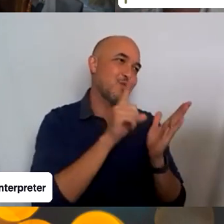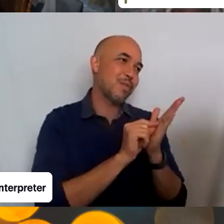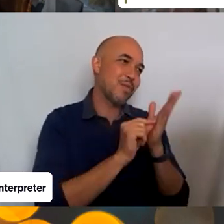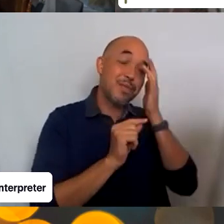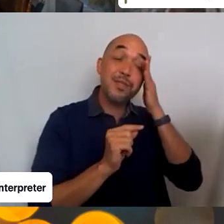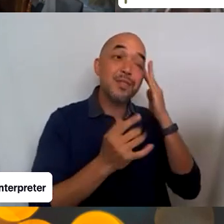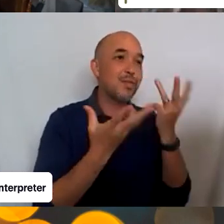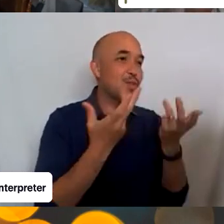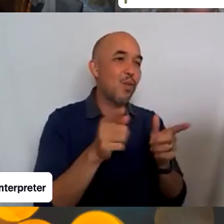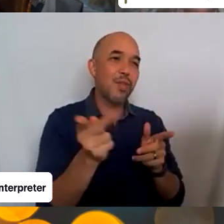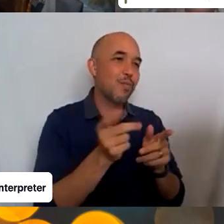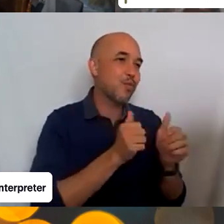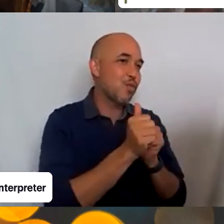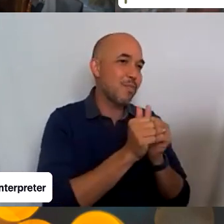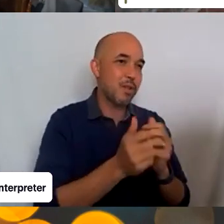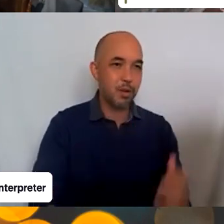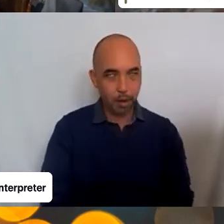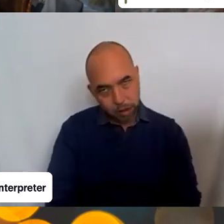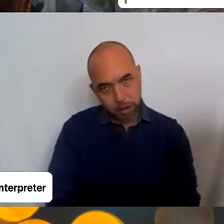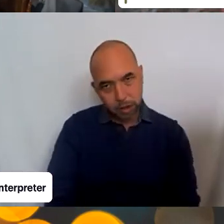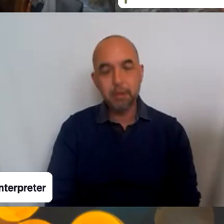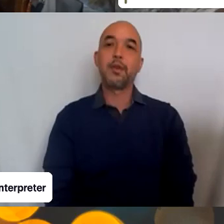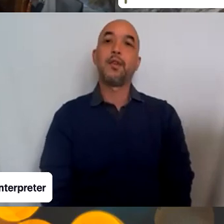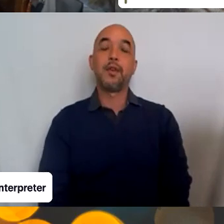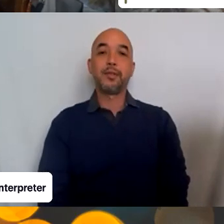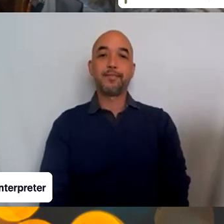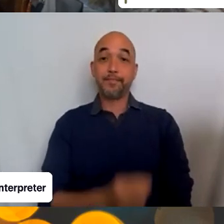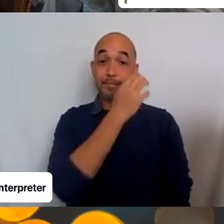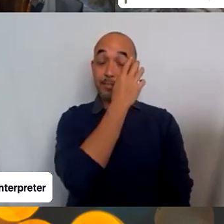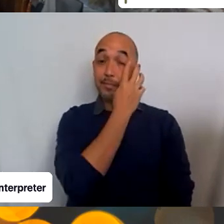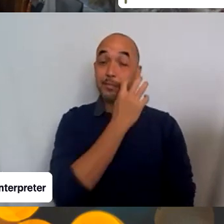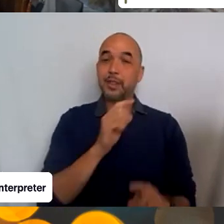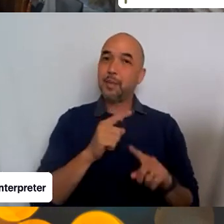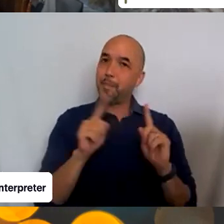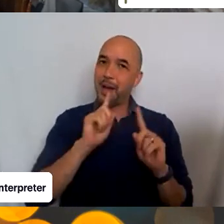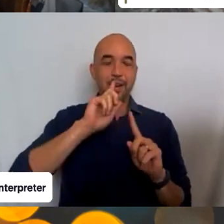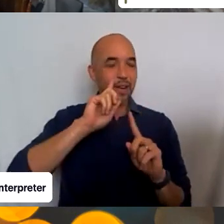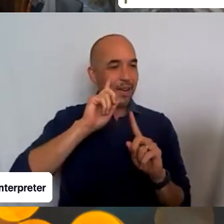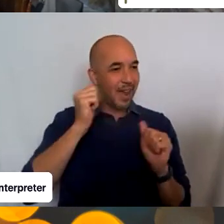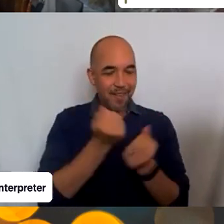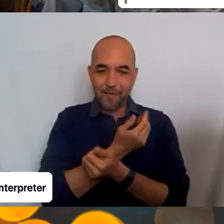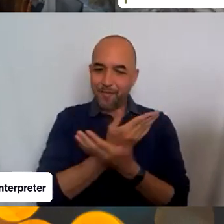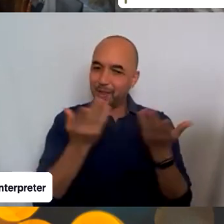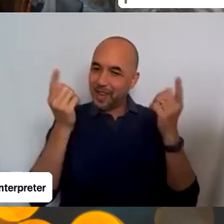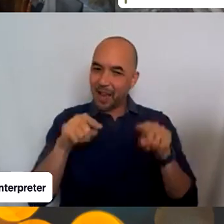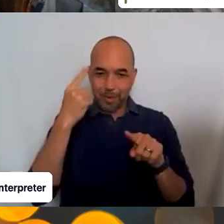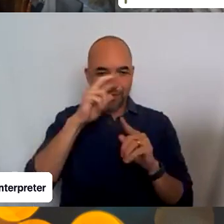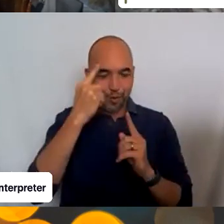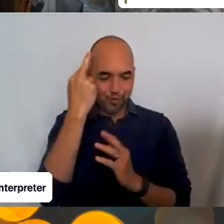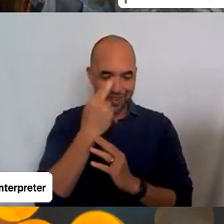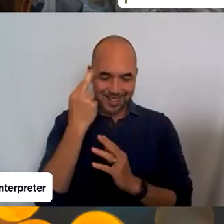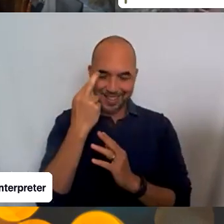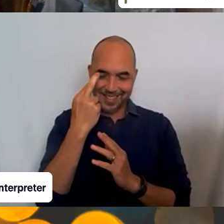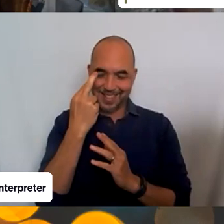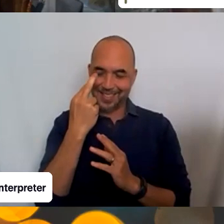just always was like, you know what? When it's meant to happen, I mean, I always tell myself, I believe that everything happens for a reason. And if I really believe that,